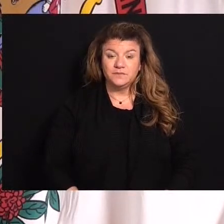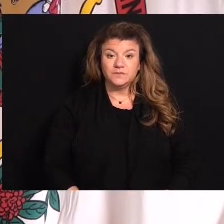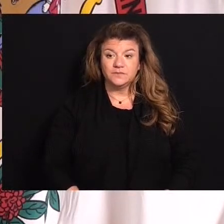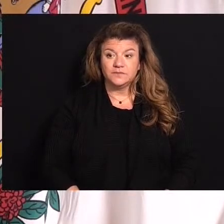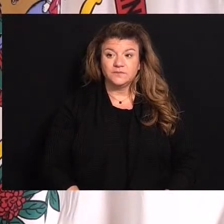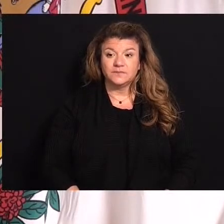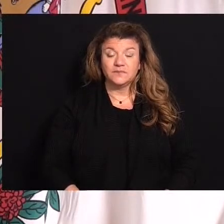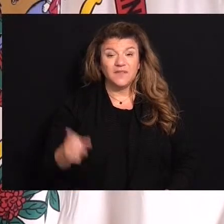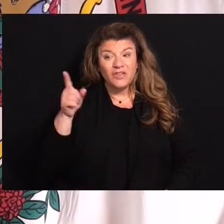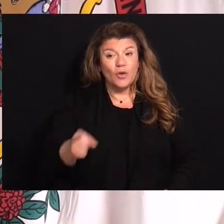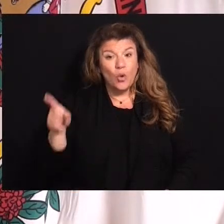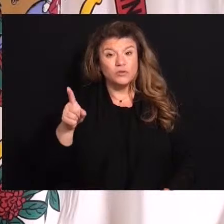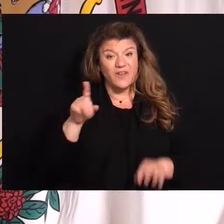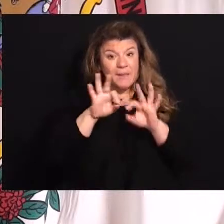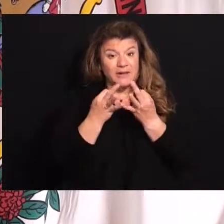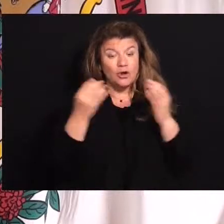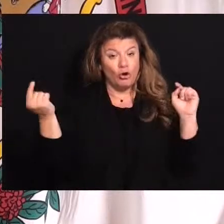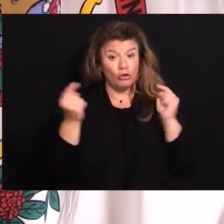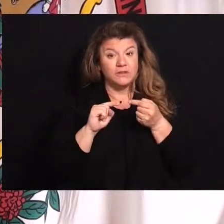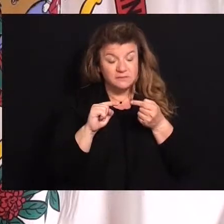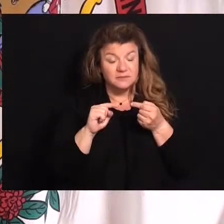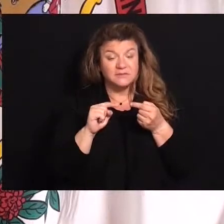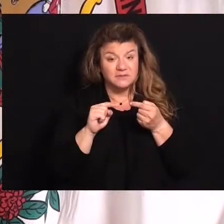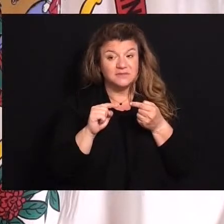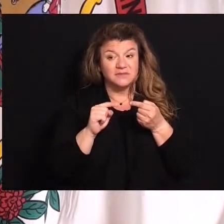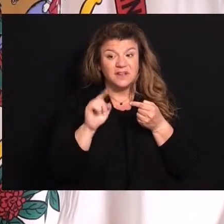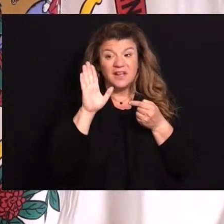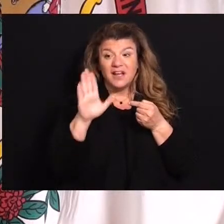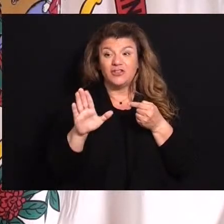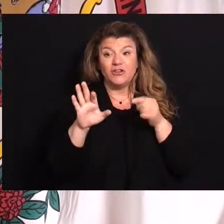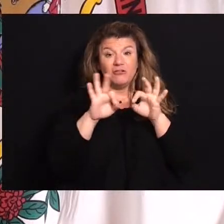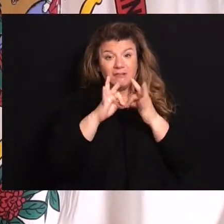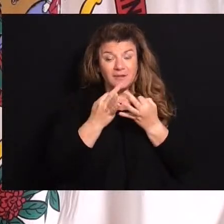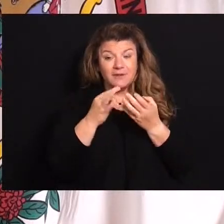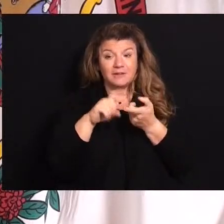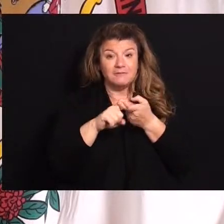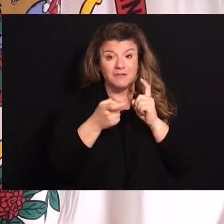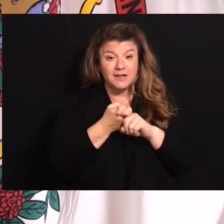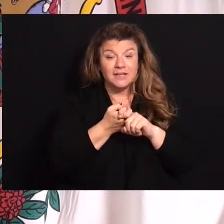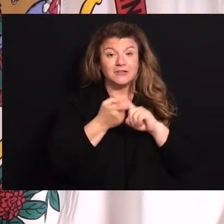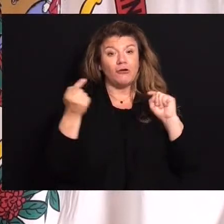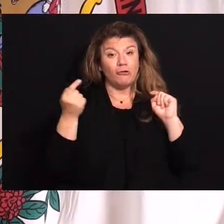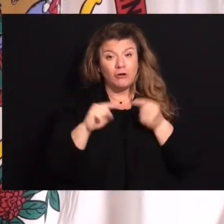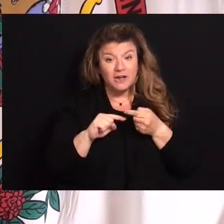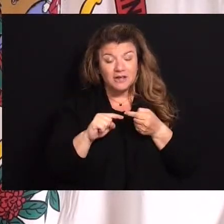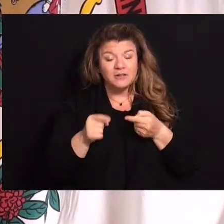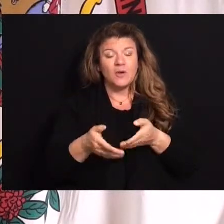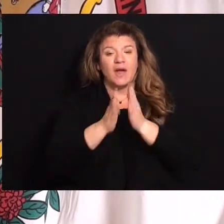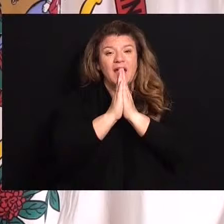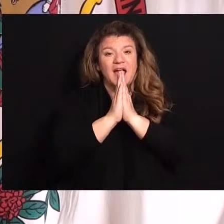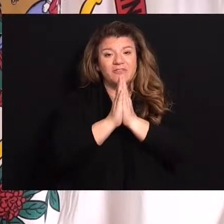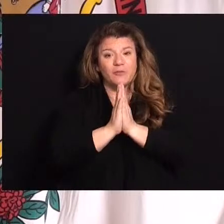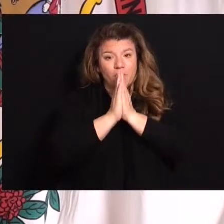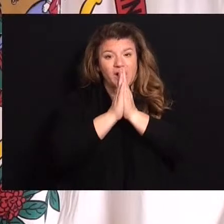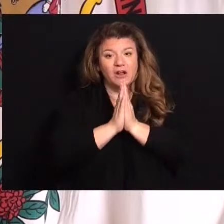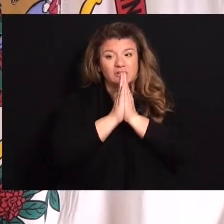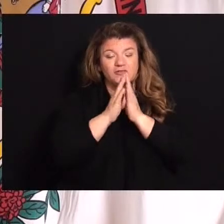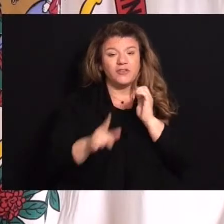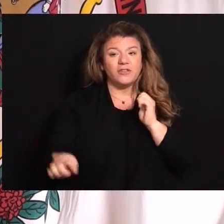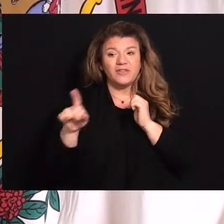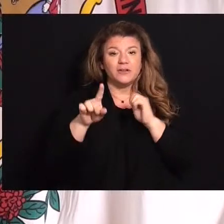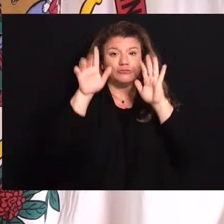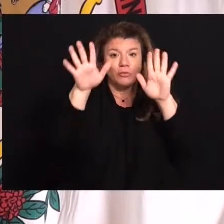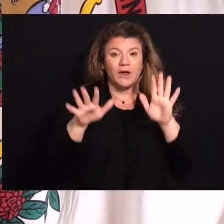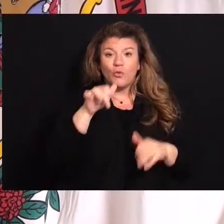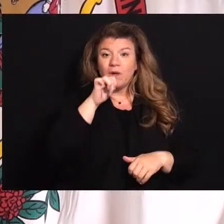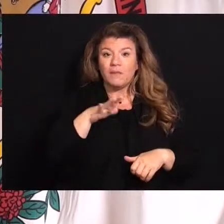These families are hurting, and their loved ones are hurting. And I ask for the prayers for these great, great, great ladies that we